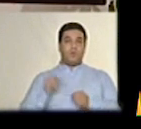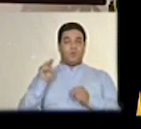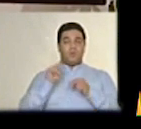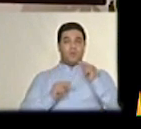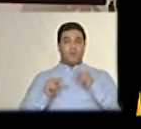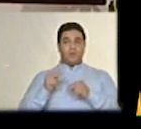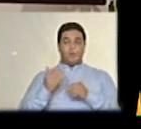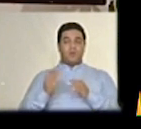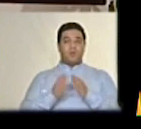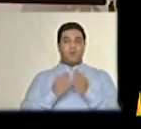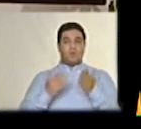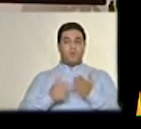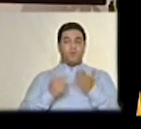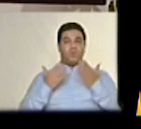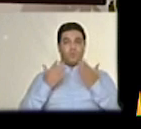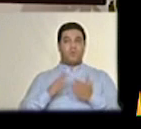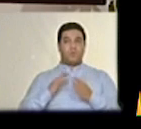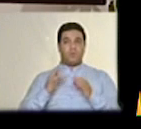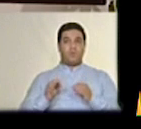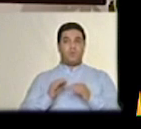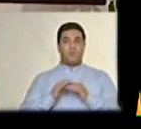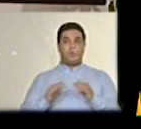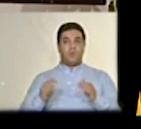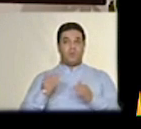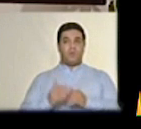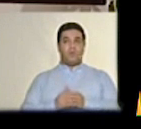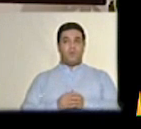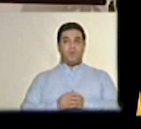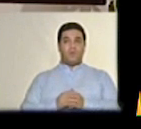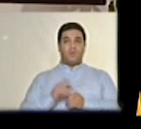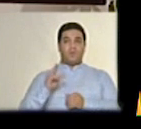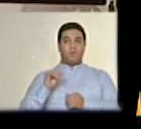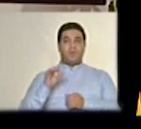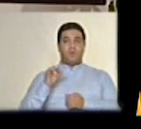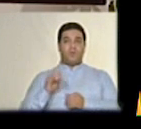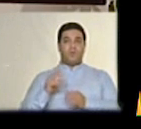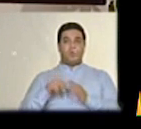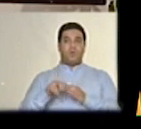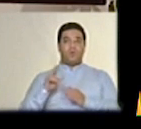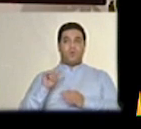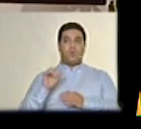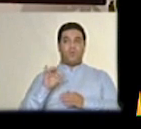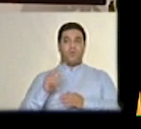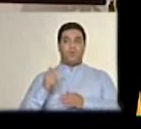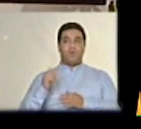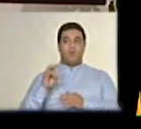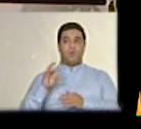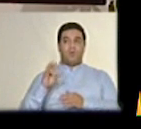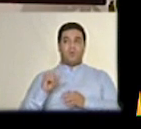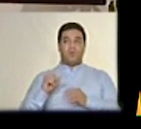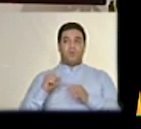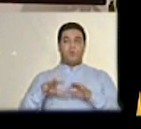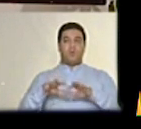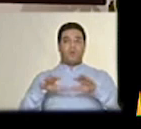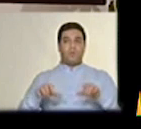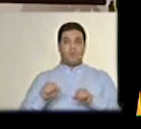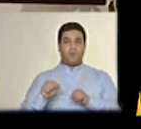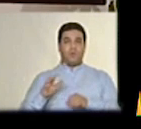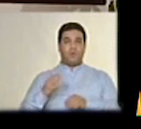Darsliklaringizda o'qidingiz aziz o'quvchilar. Jayxunni kechib, Qobul va G'aznani qo'liga kiritgan